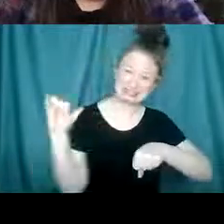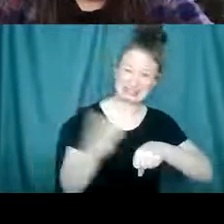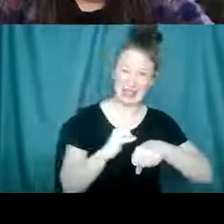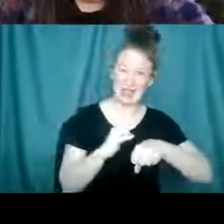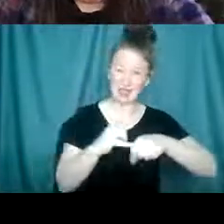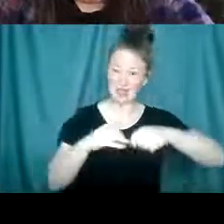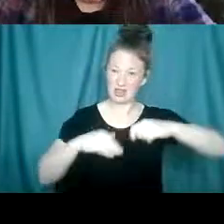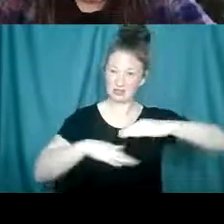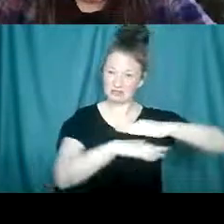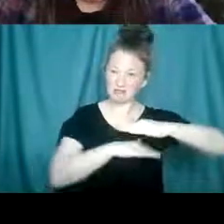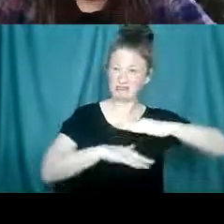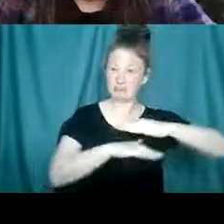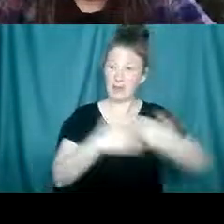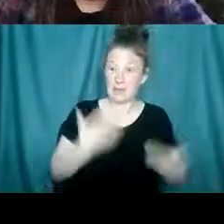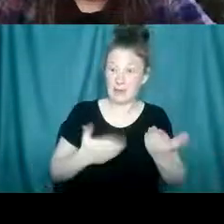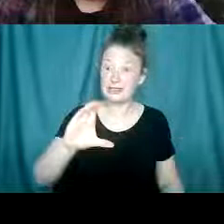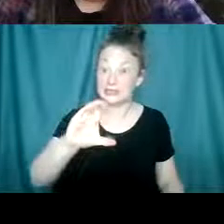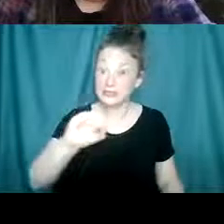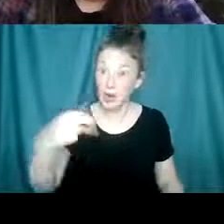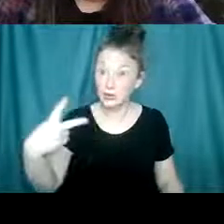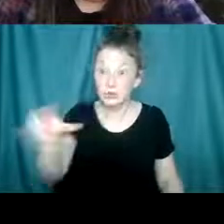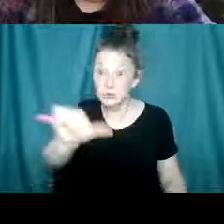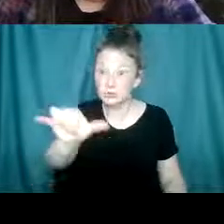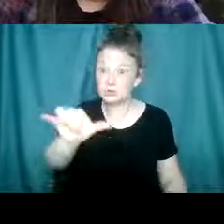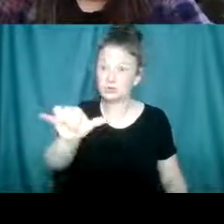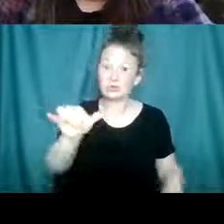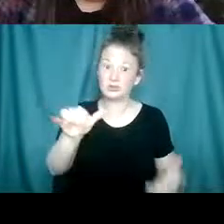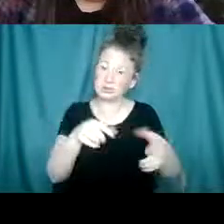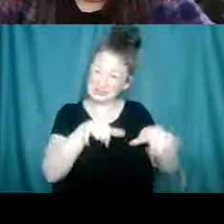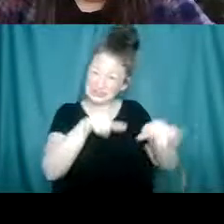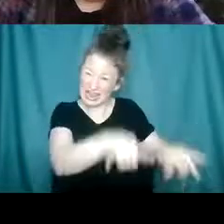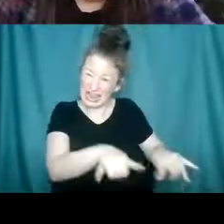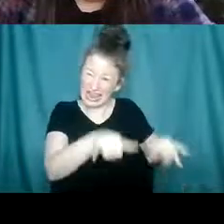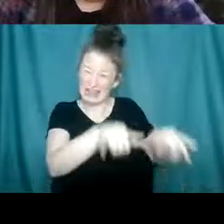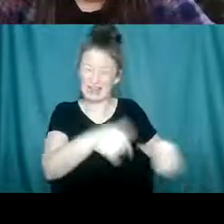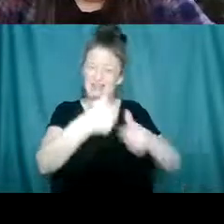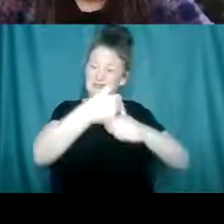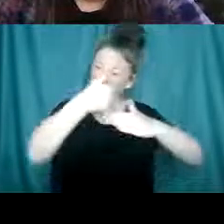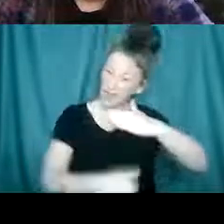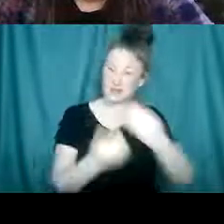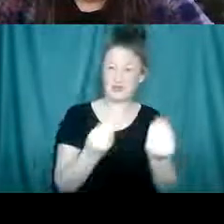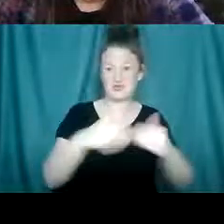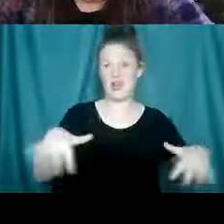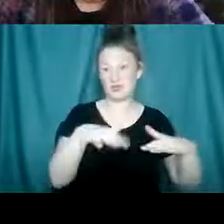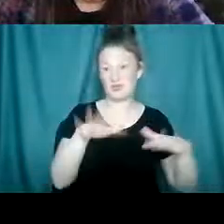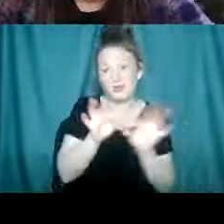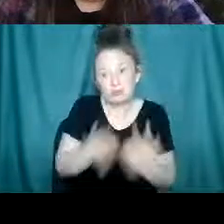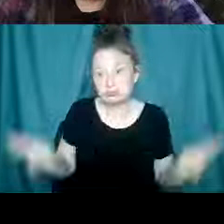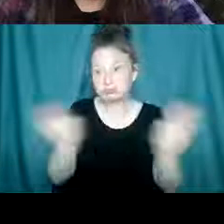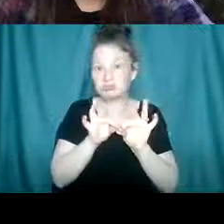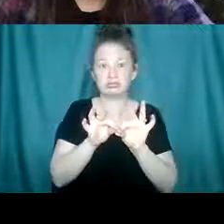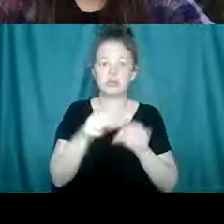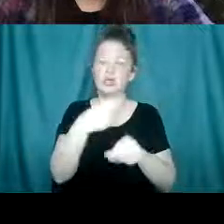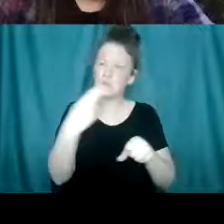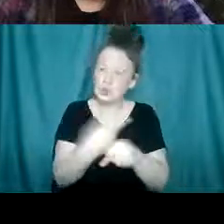keep the carbon dioxide underground safely for millions of years. And that's really what we need to reuse all of these